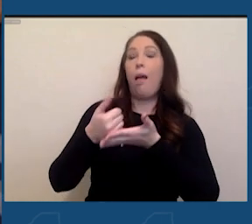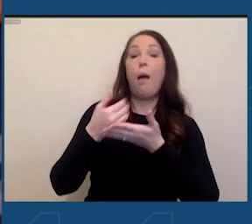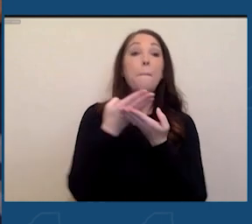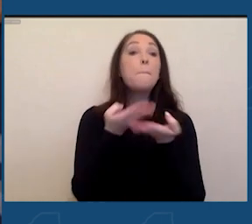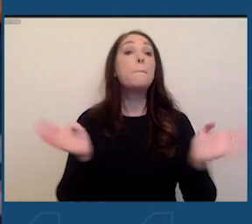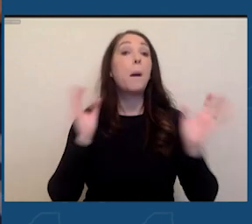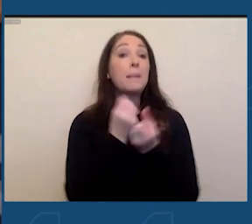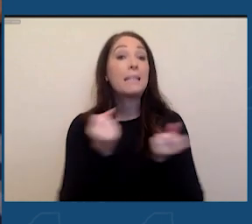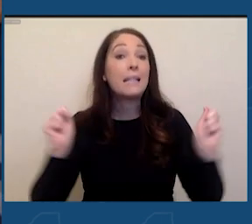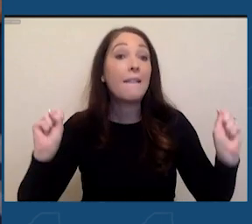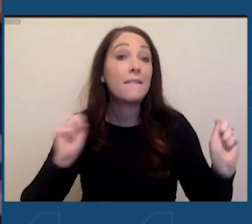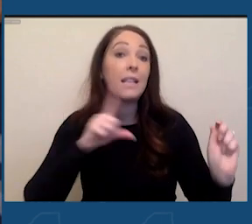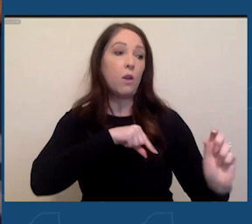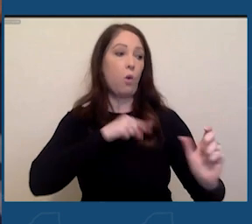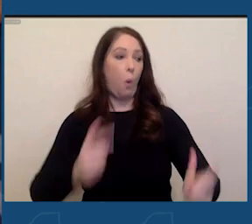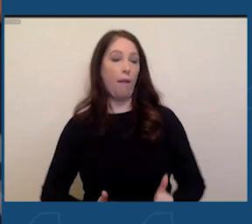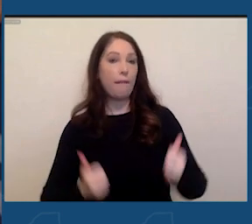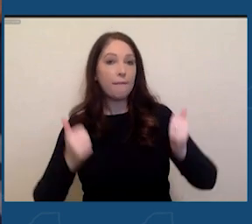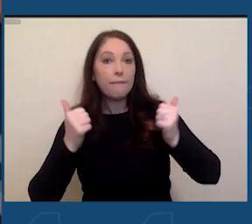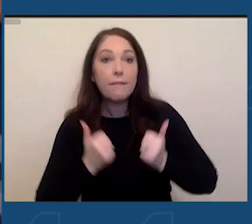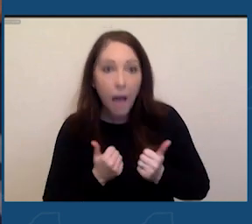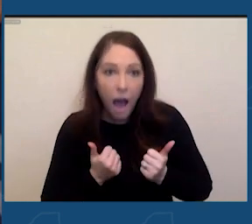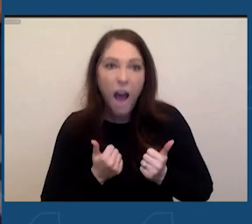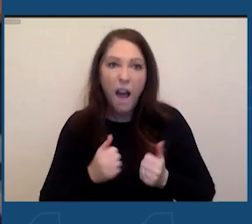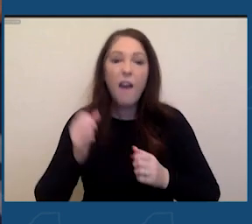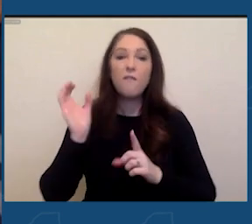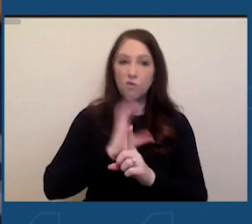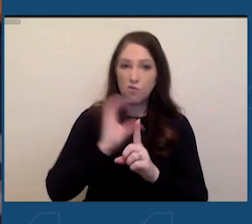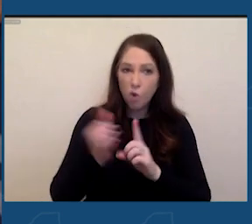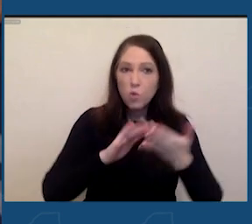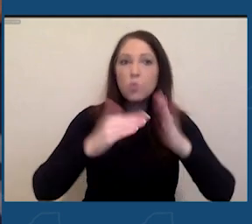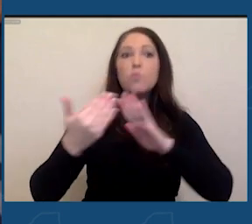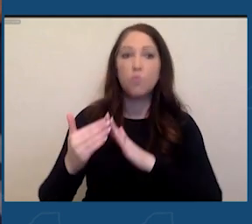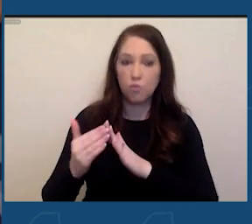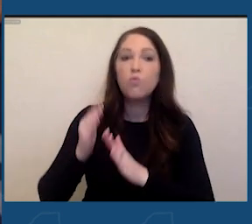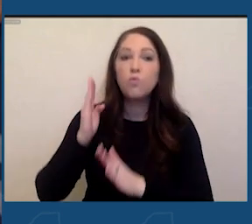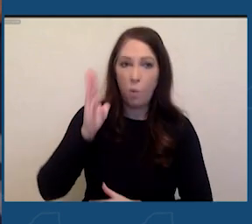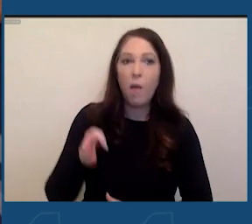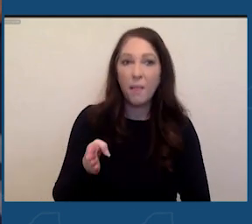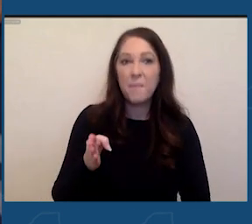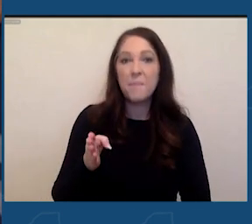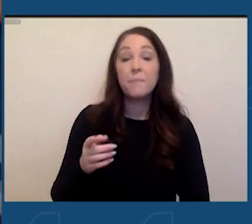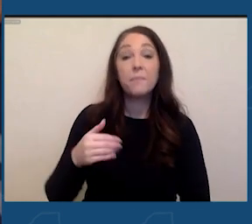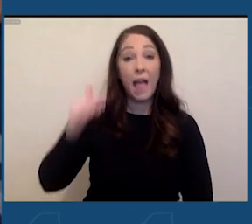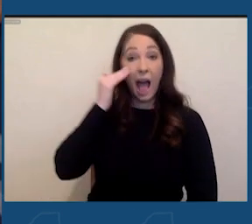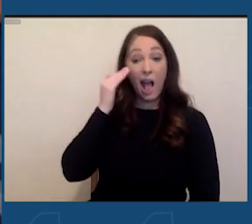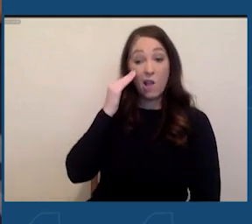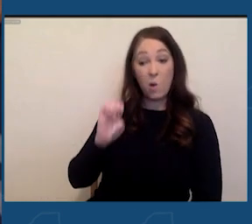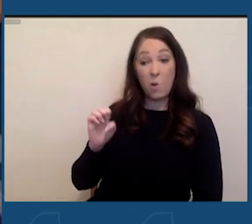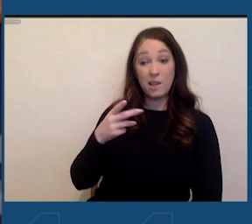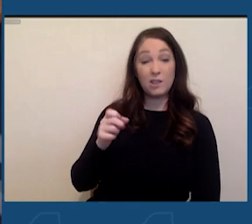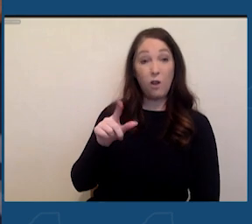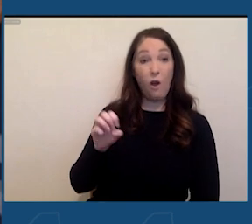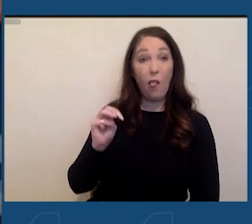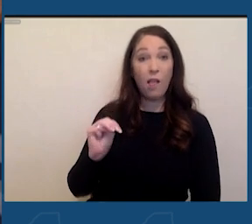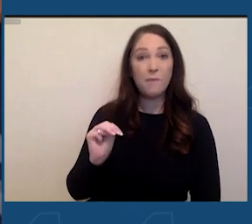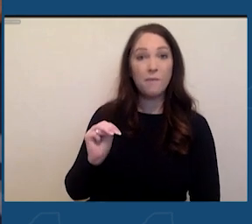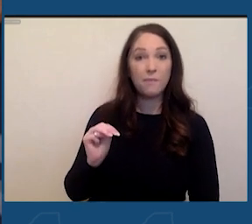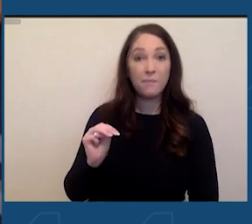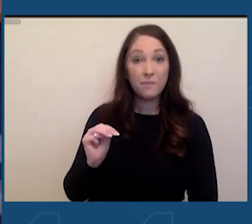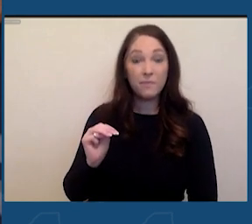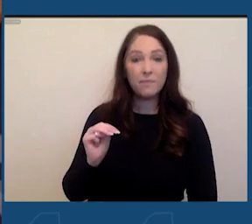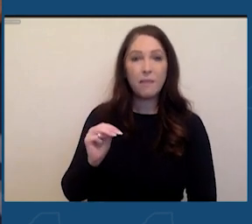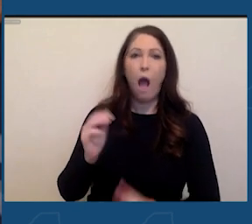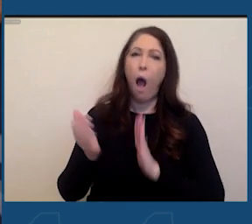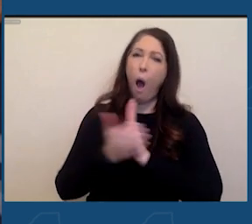of life and the cultural community. That's what we can do now. What I do know about East Harlem, there is no shortage of talent